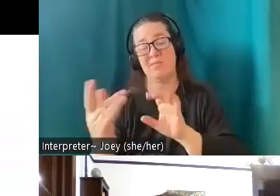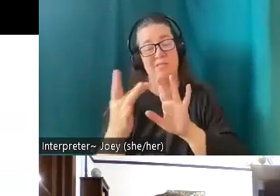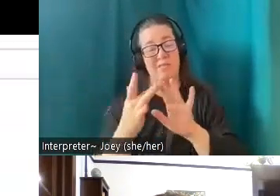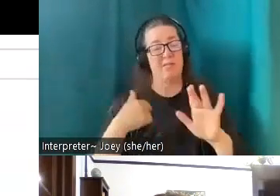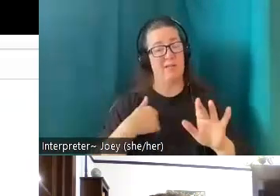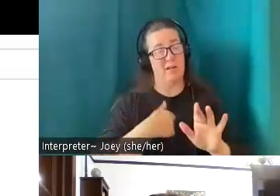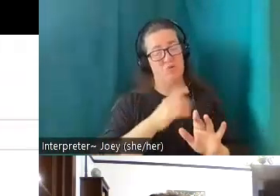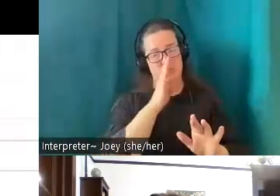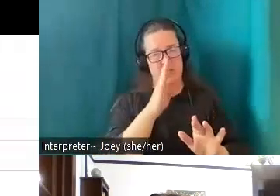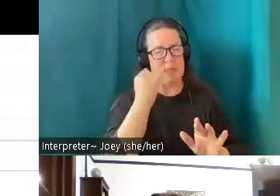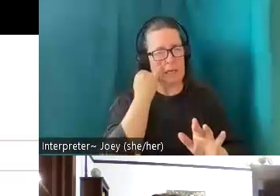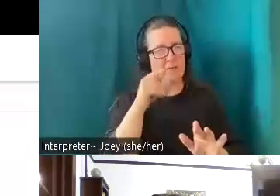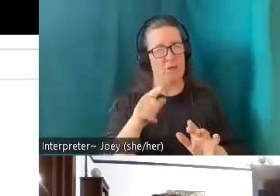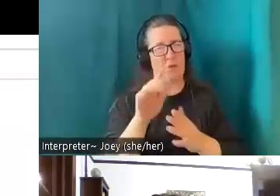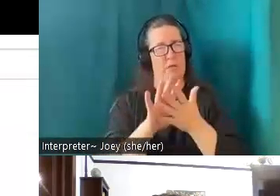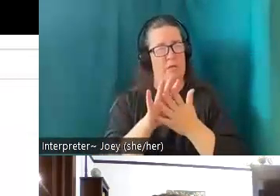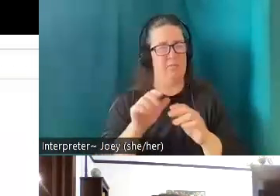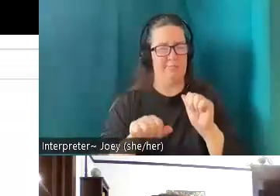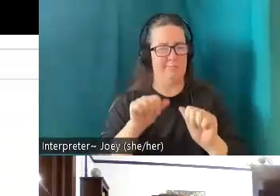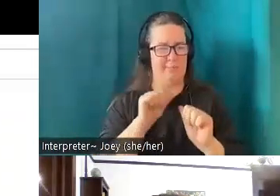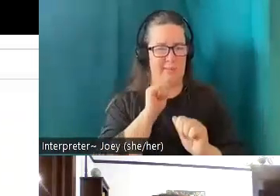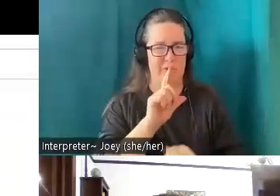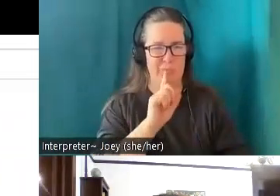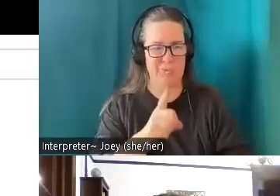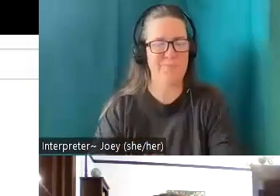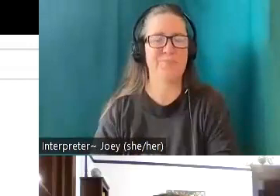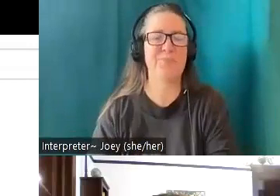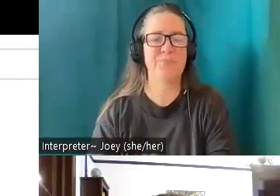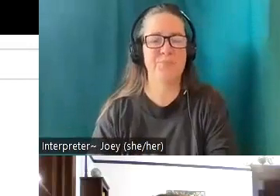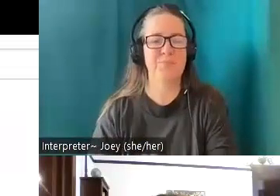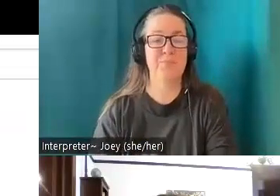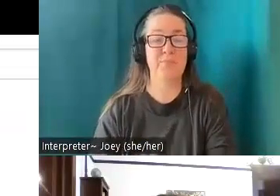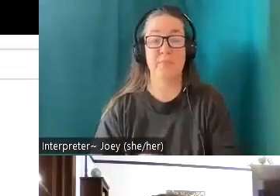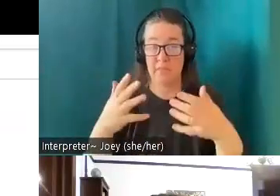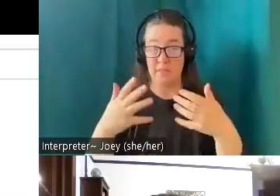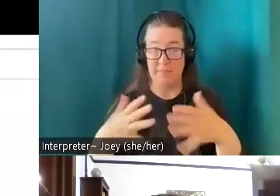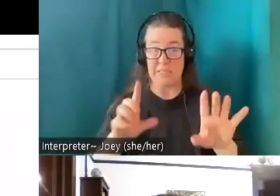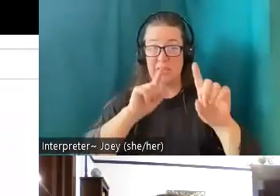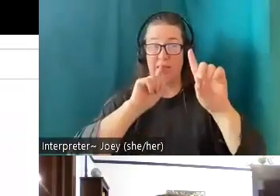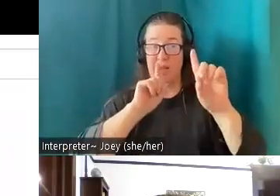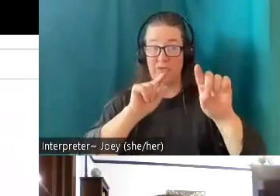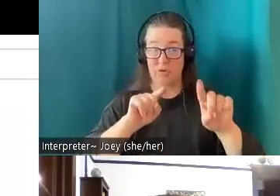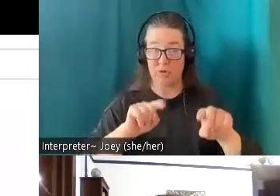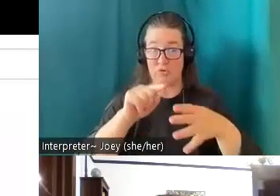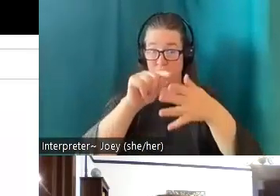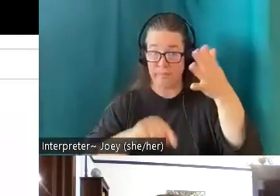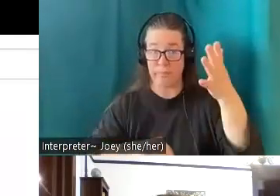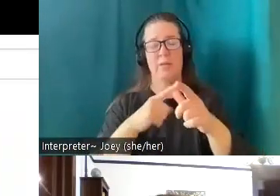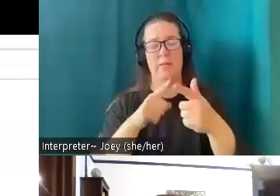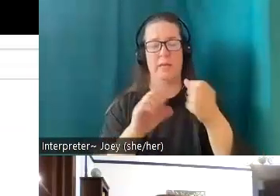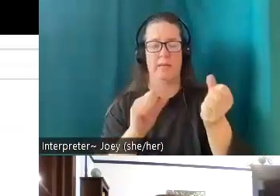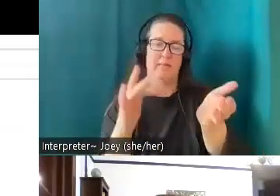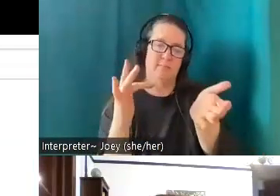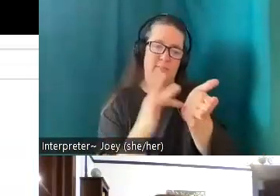sure. But once you've answered these 4 questions, you can then create your profile. So assuming I've been able to answer yes, I can click the